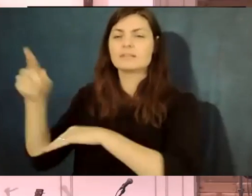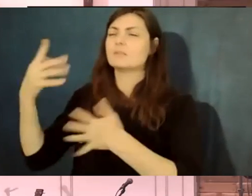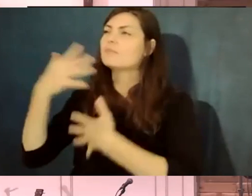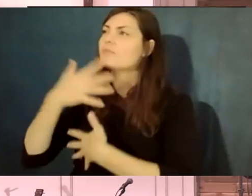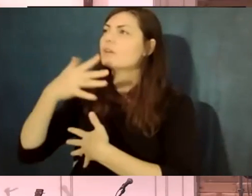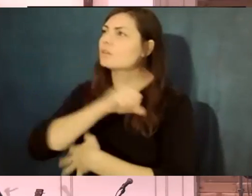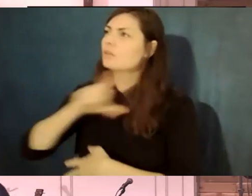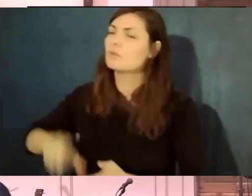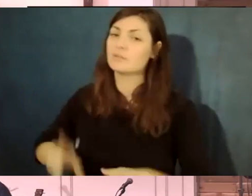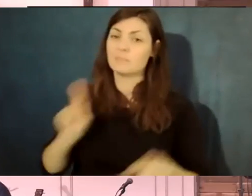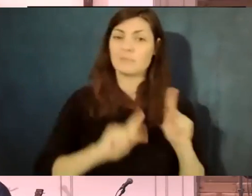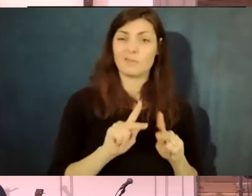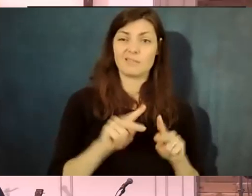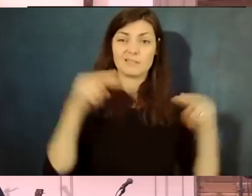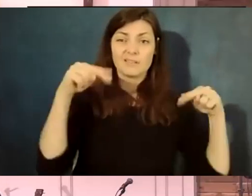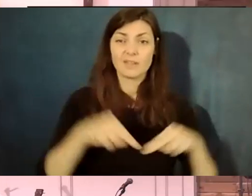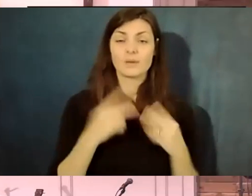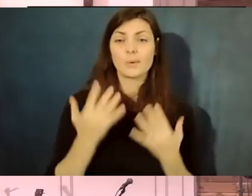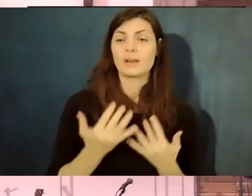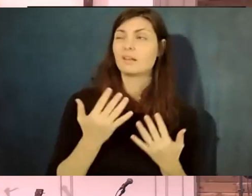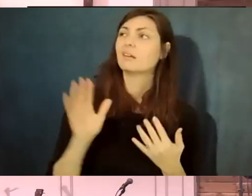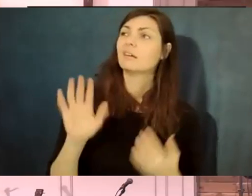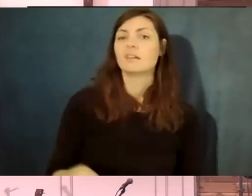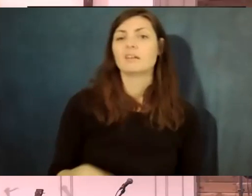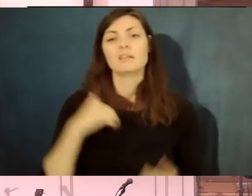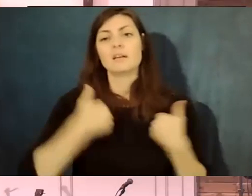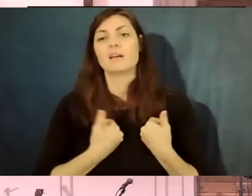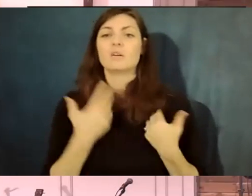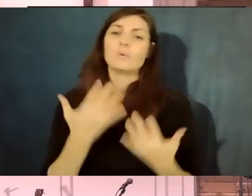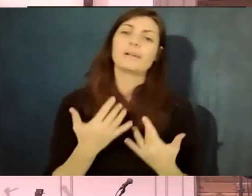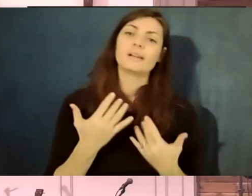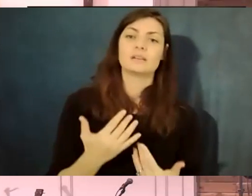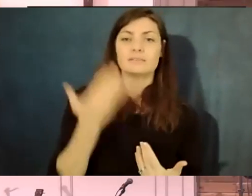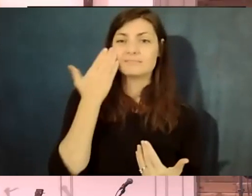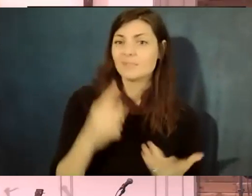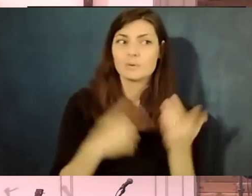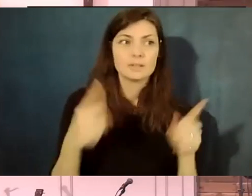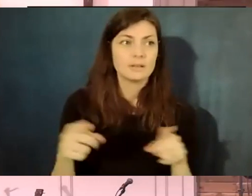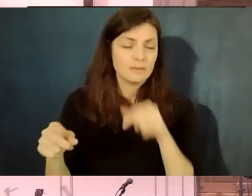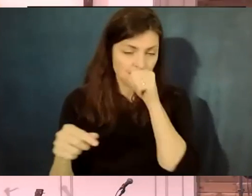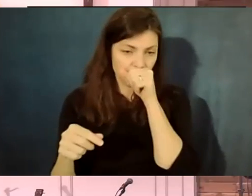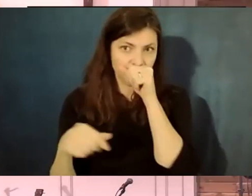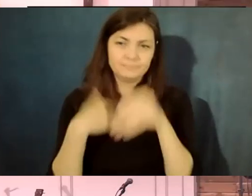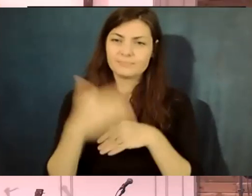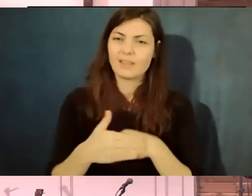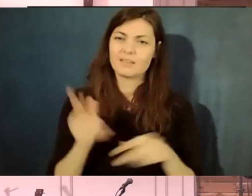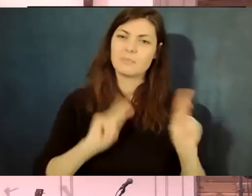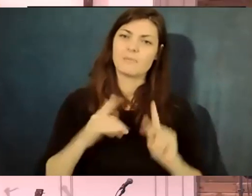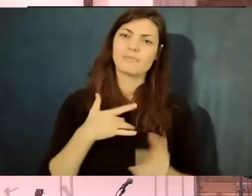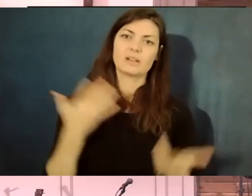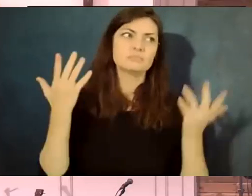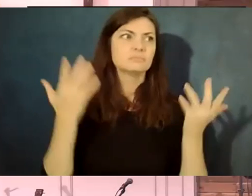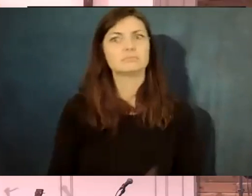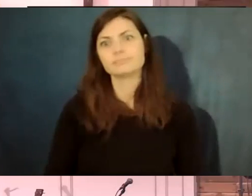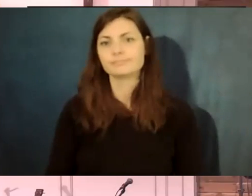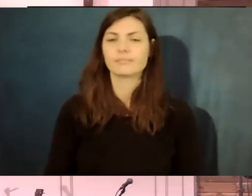down becoming restless. The people were in the valley. They didn't know what was coming next, and they were restless. They